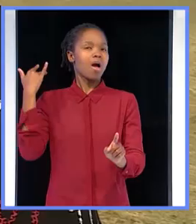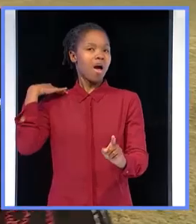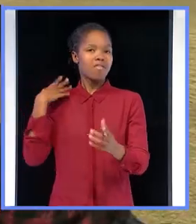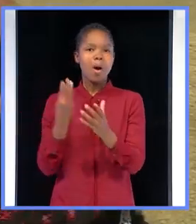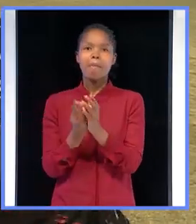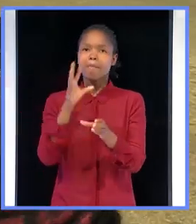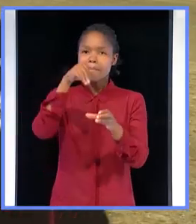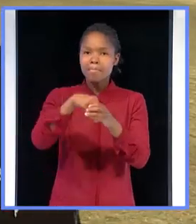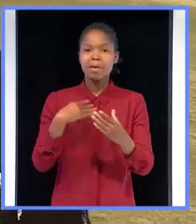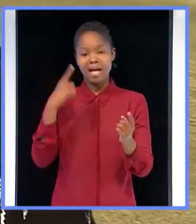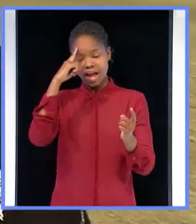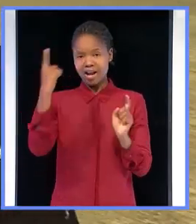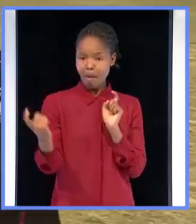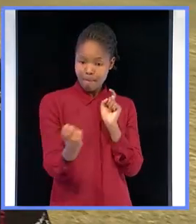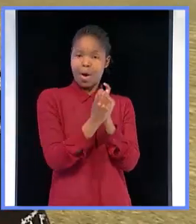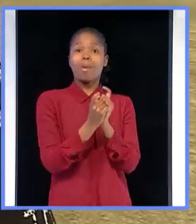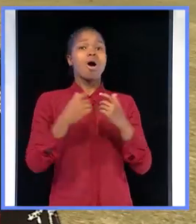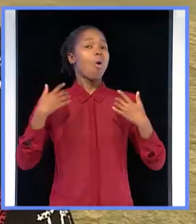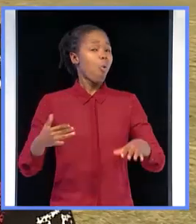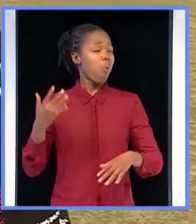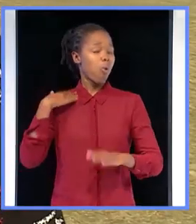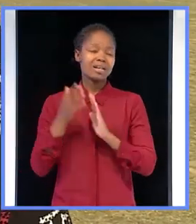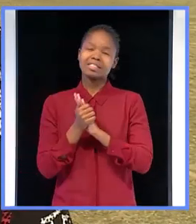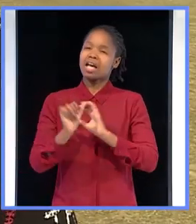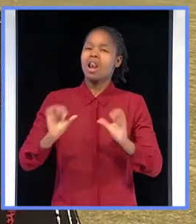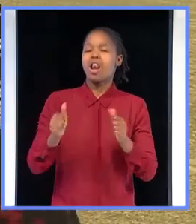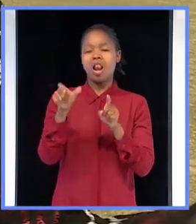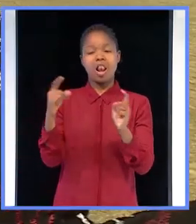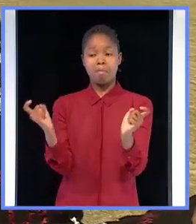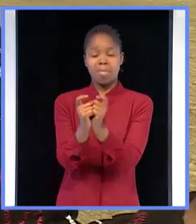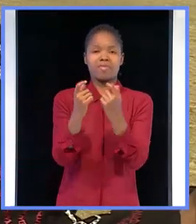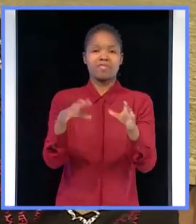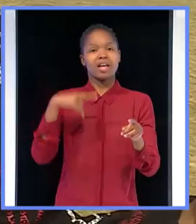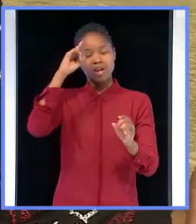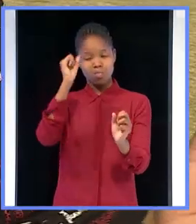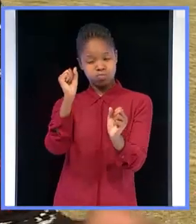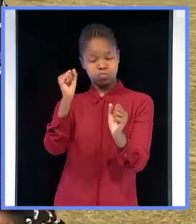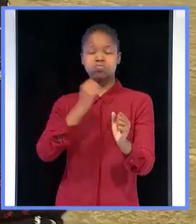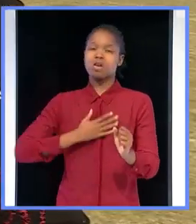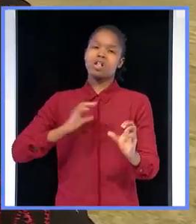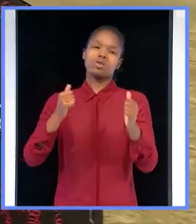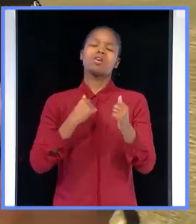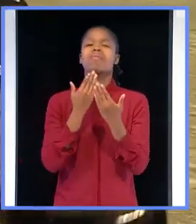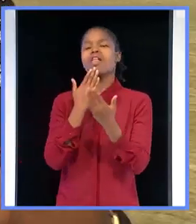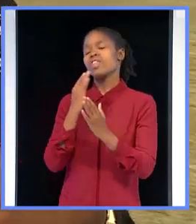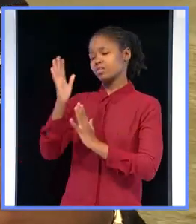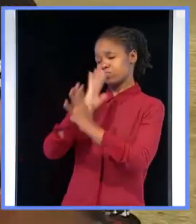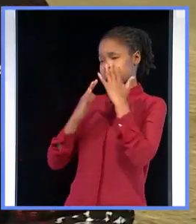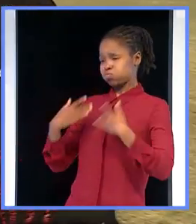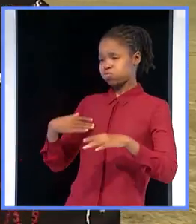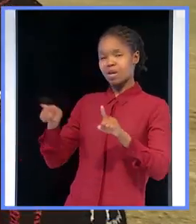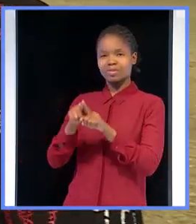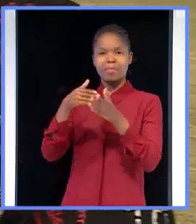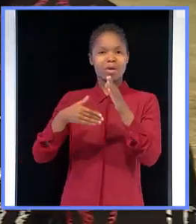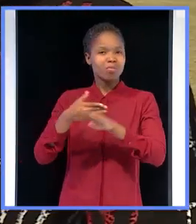while he was playing against him. So it means like JP was already doing good things. So this is our feel good story, man. Vili, thank you very much. Thanks, this sir, is Beyond